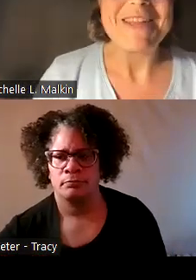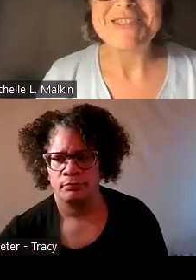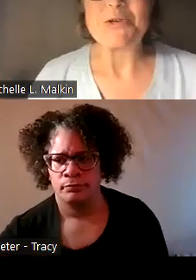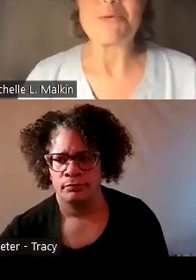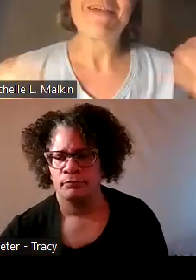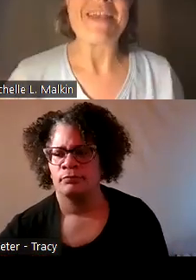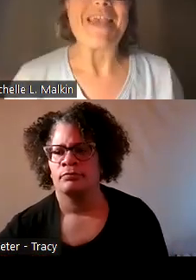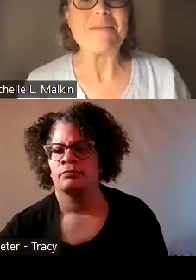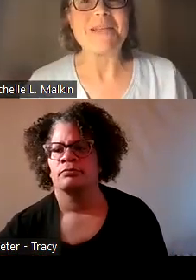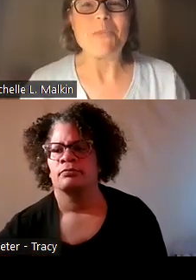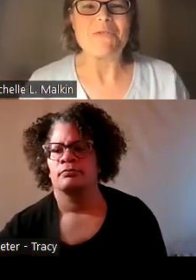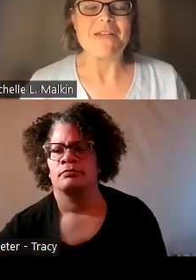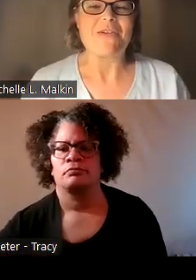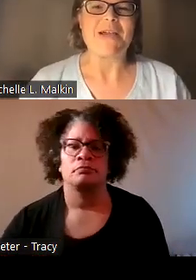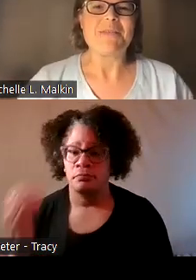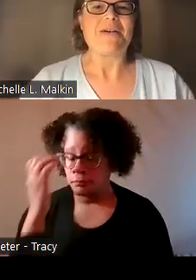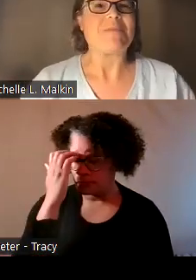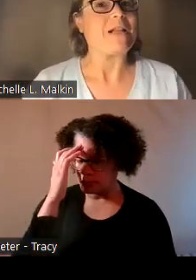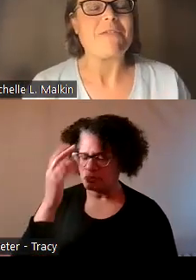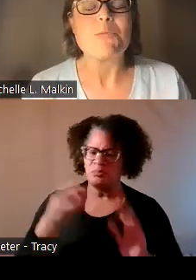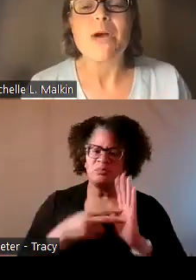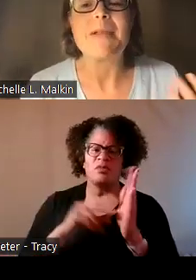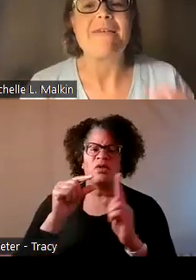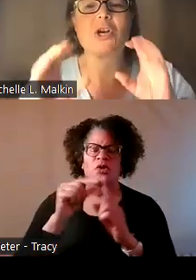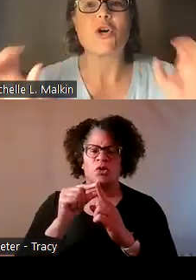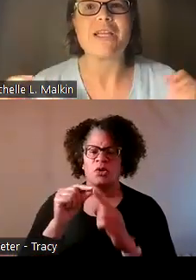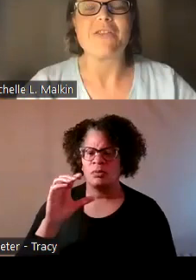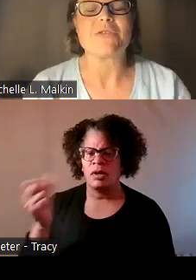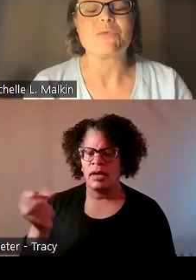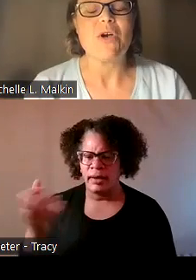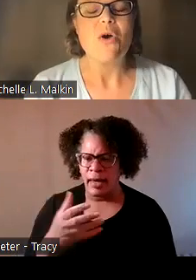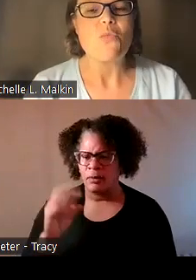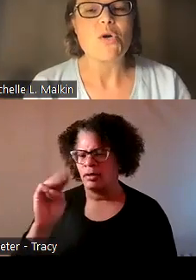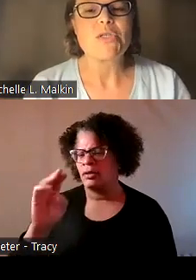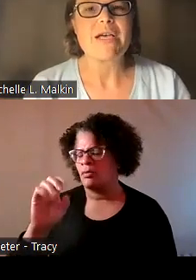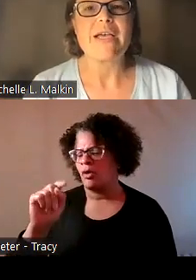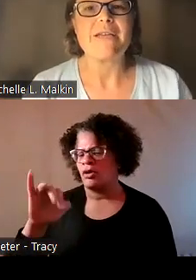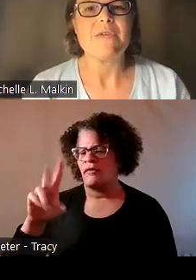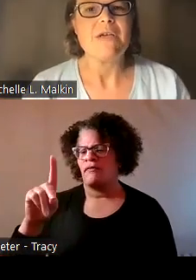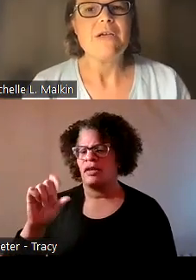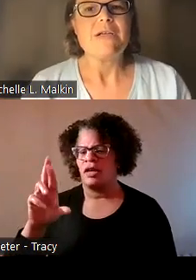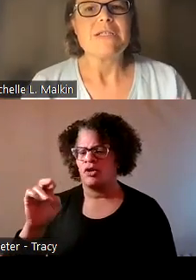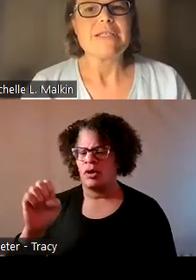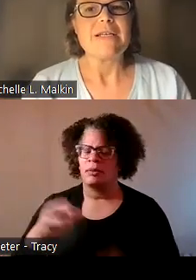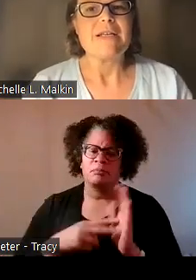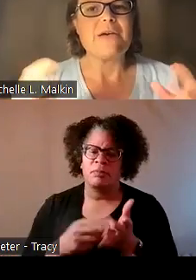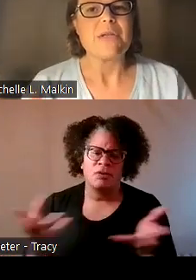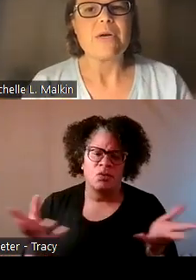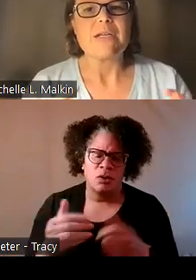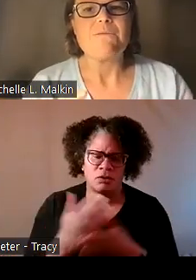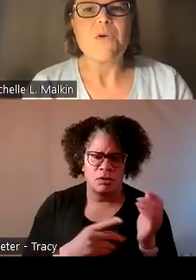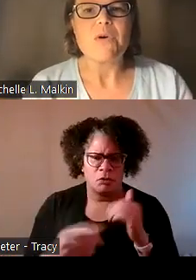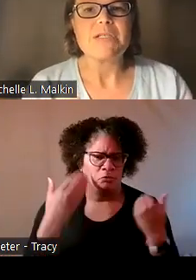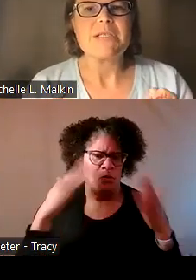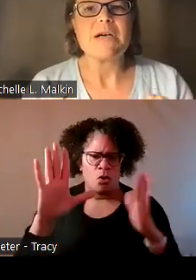mean by this term, gambling motivated crime? A lot of you probably haven't heard it in those words. I kind of decided I really